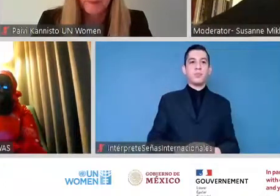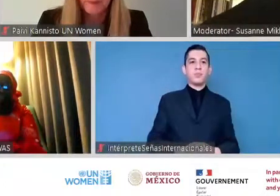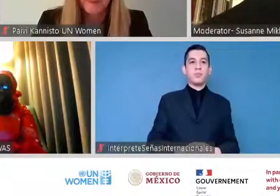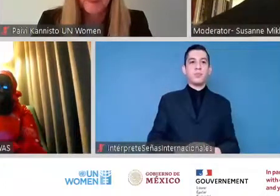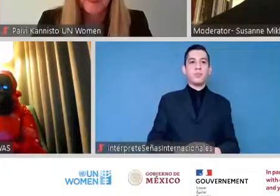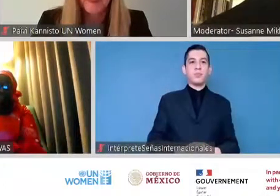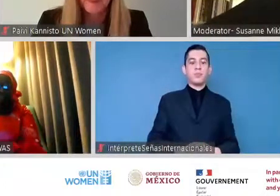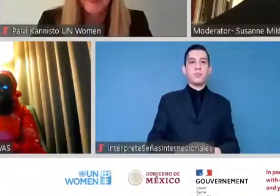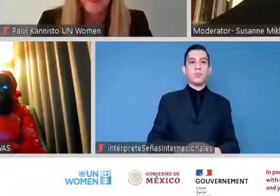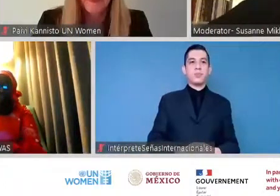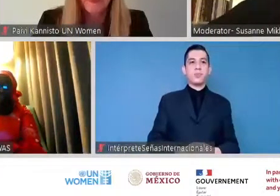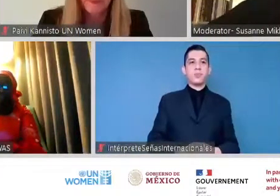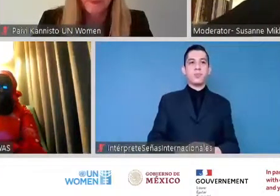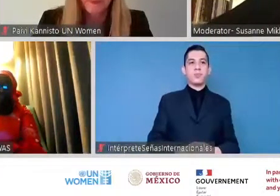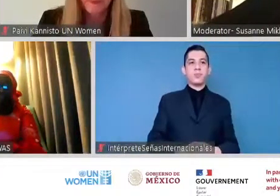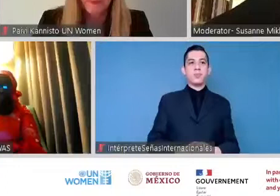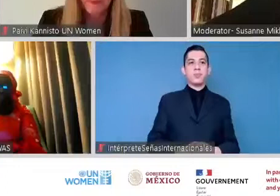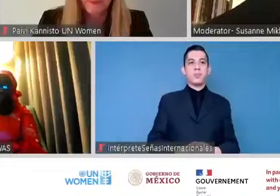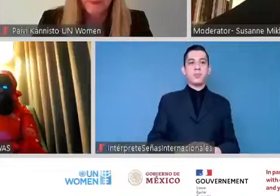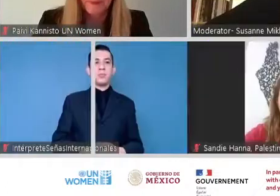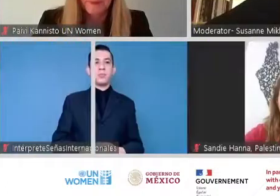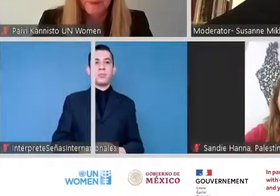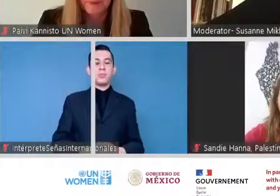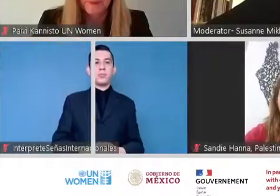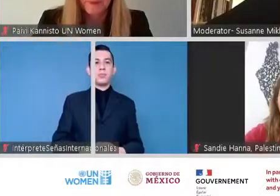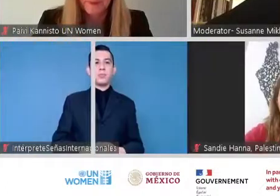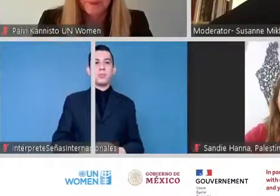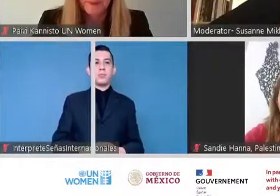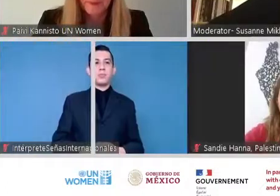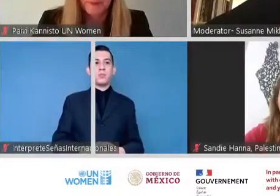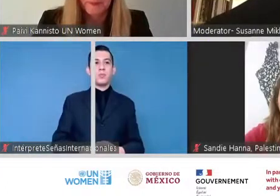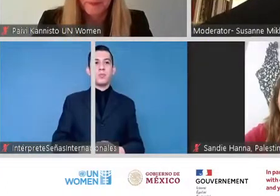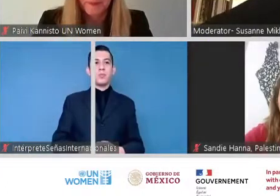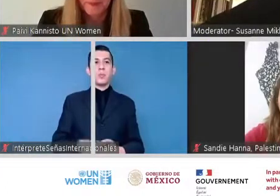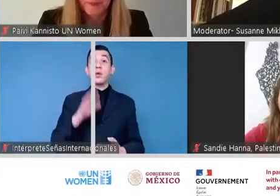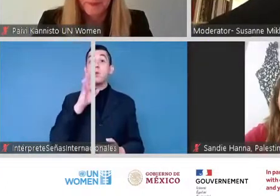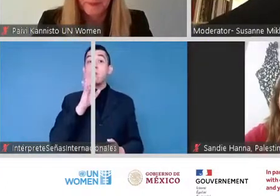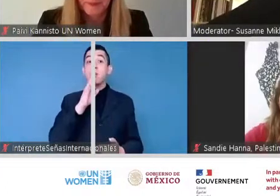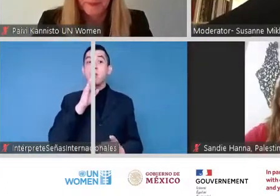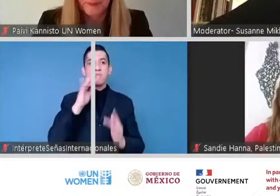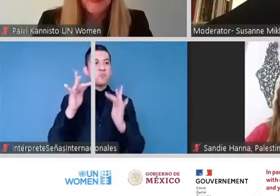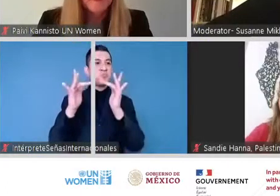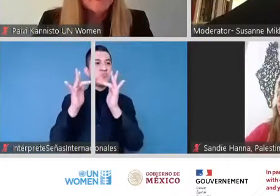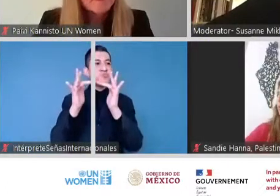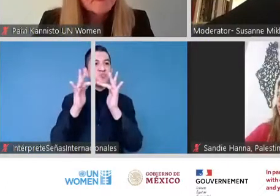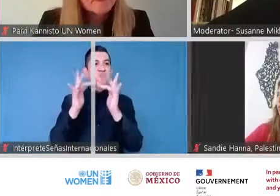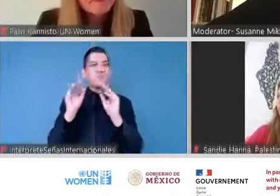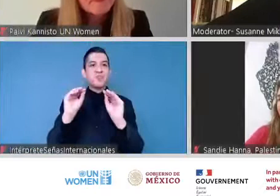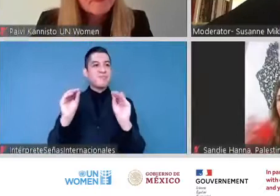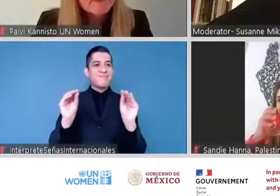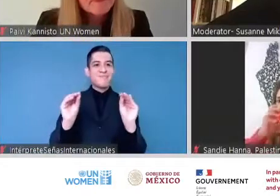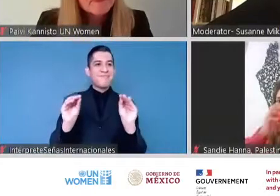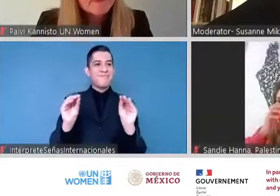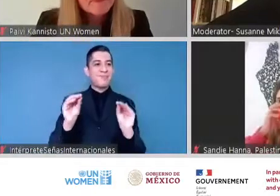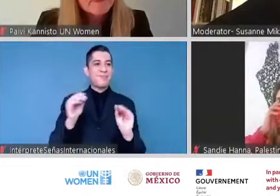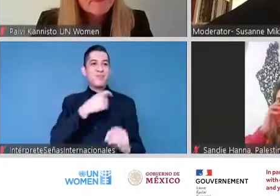So this question is for Your Excellency, Madame Levchenko. And the question to you, which also comes from the floor,